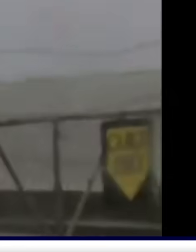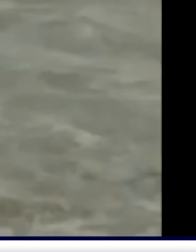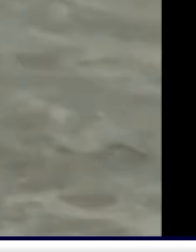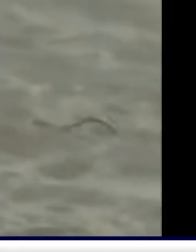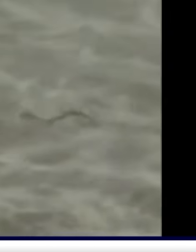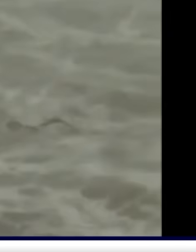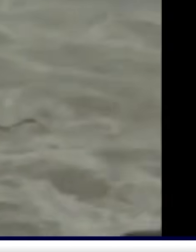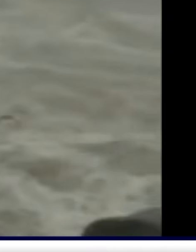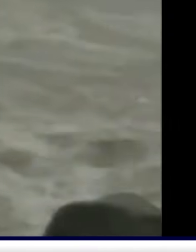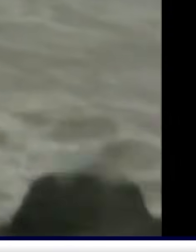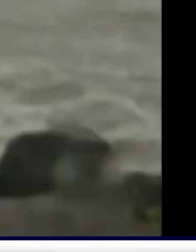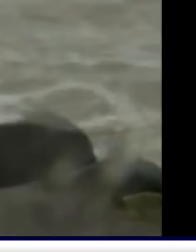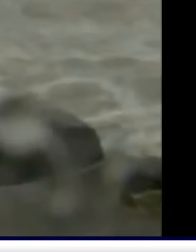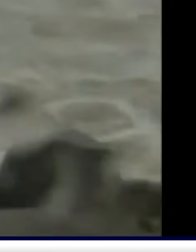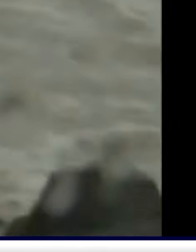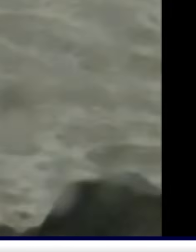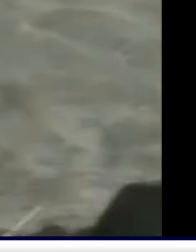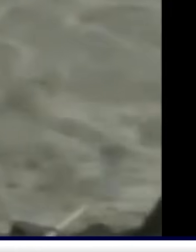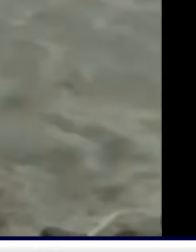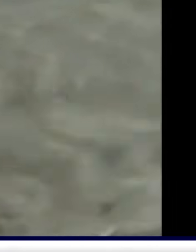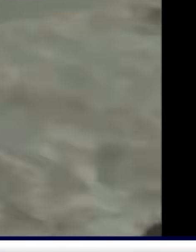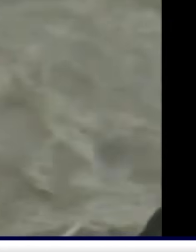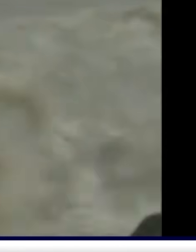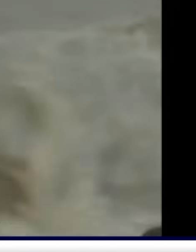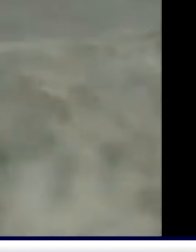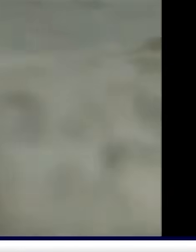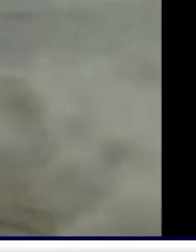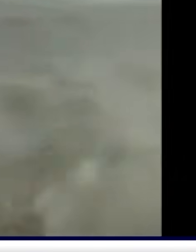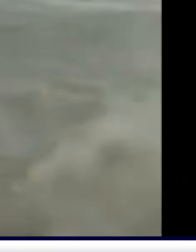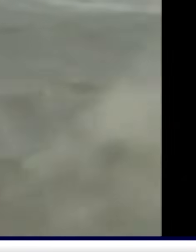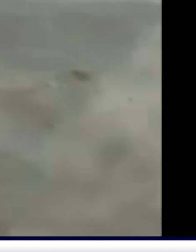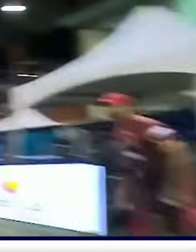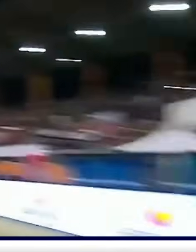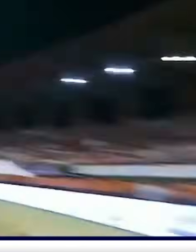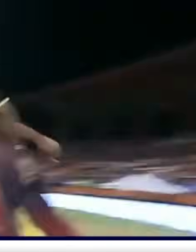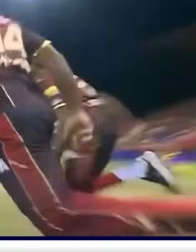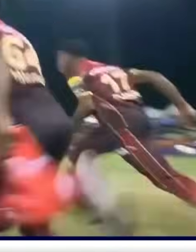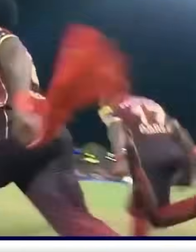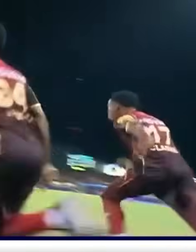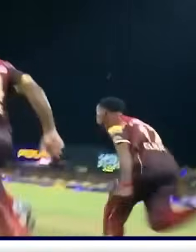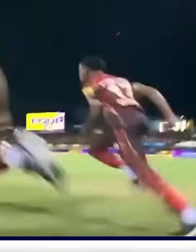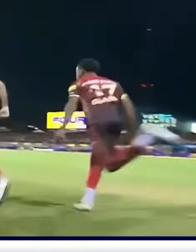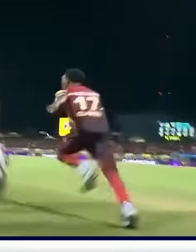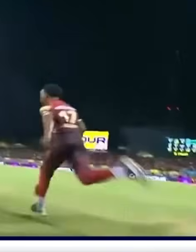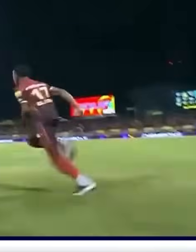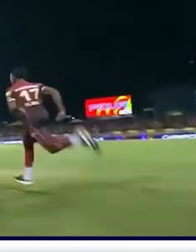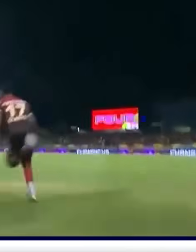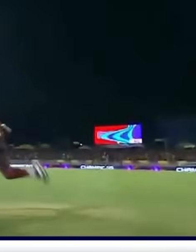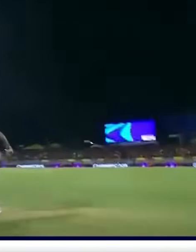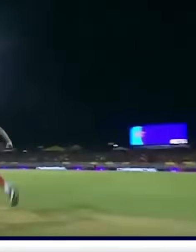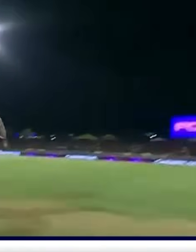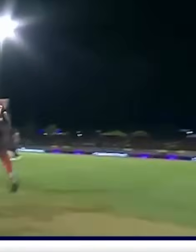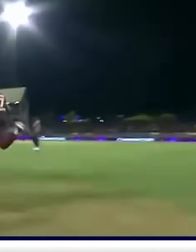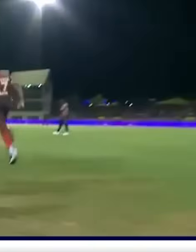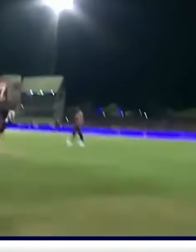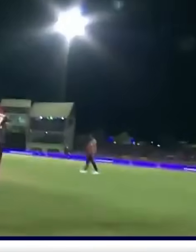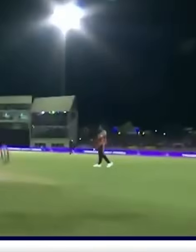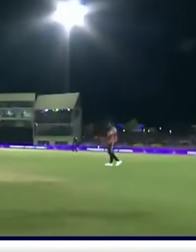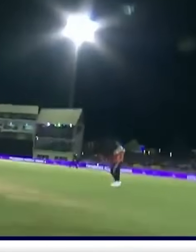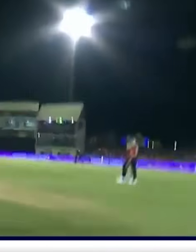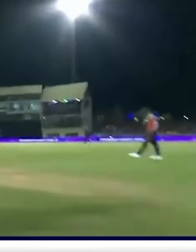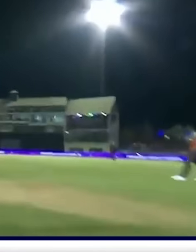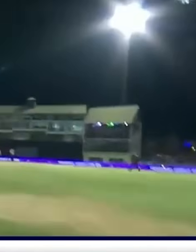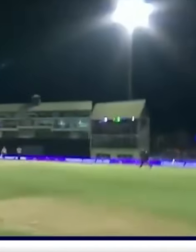Hurricane Janet remembered 70 years on. And in sport, Trinbago Knight Riders take a record